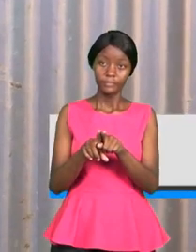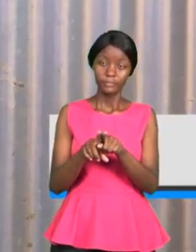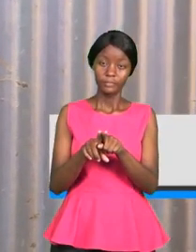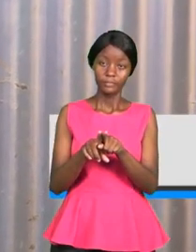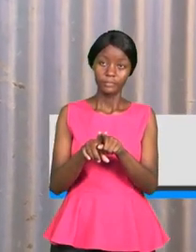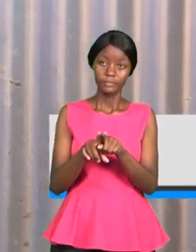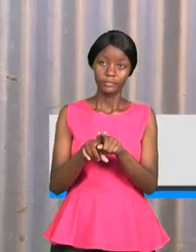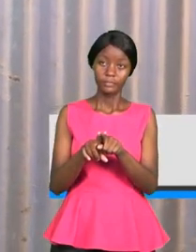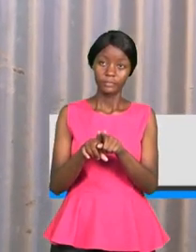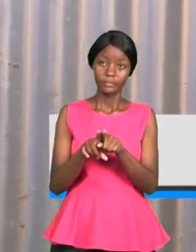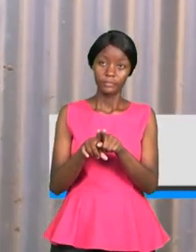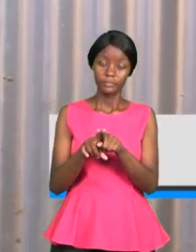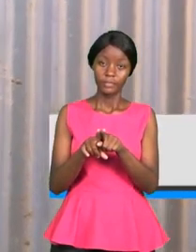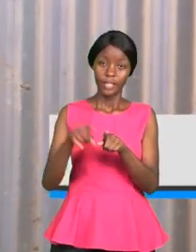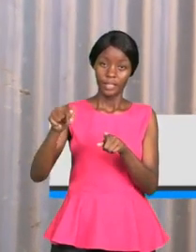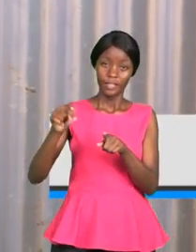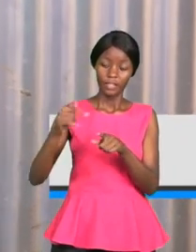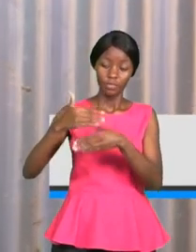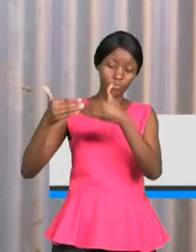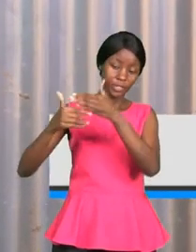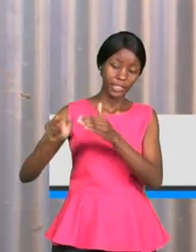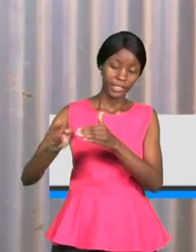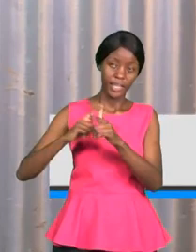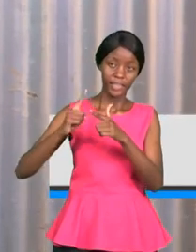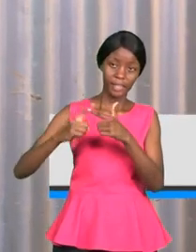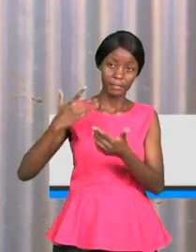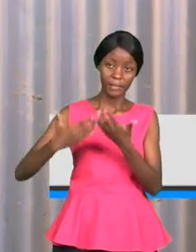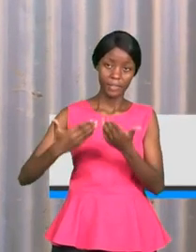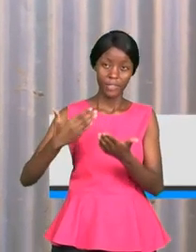whole structure done, it will take you